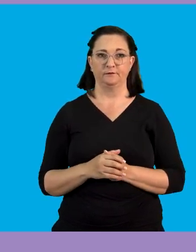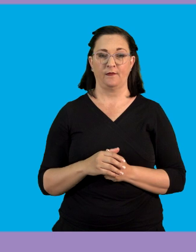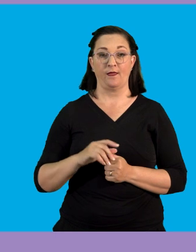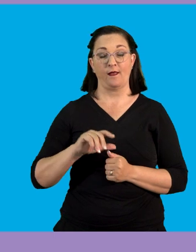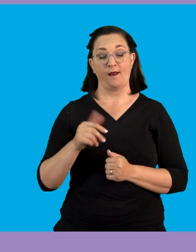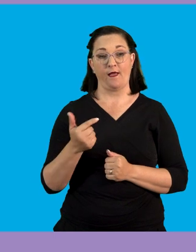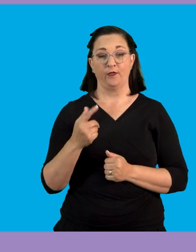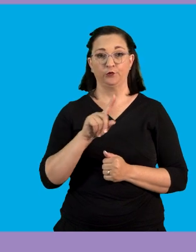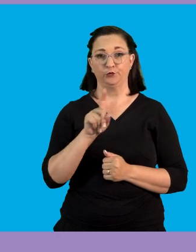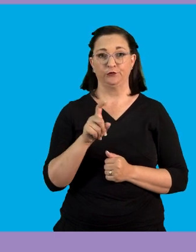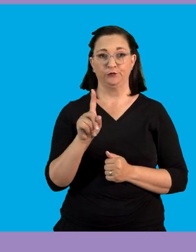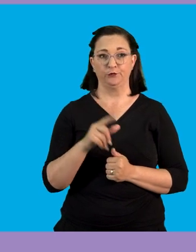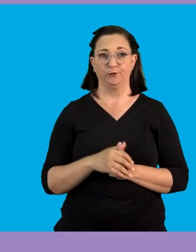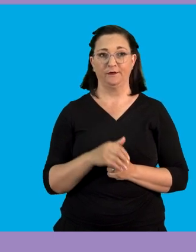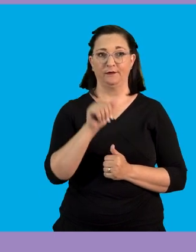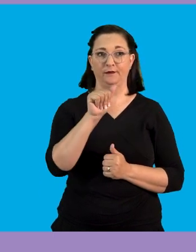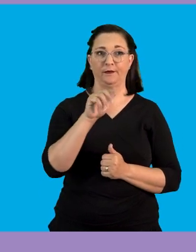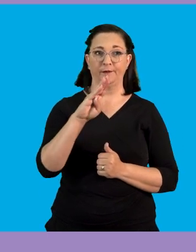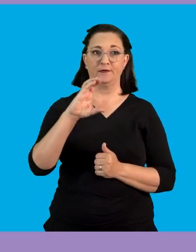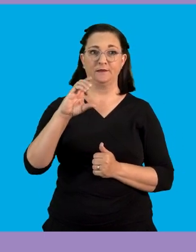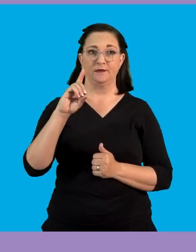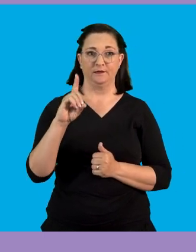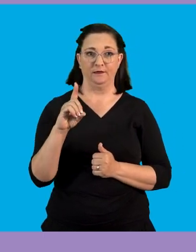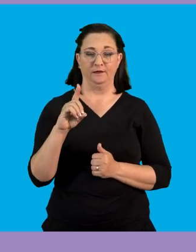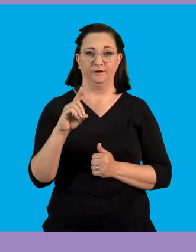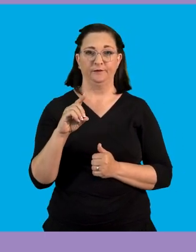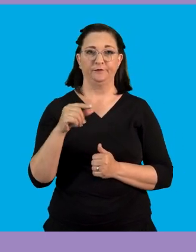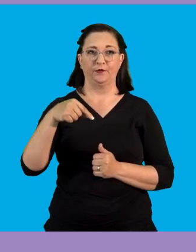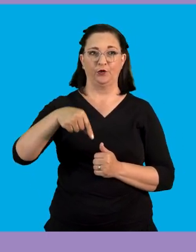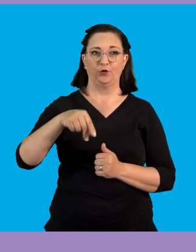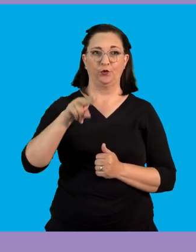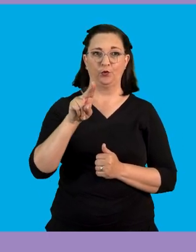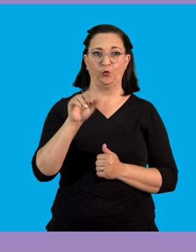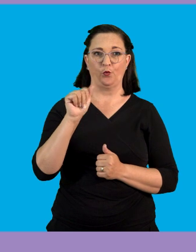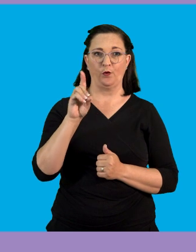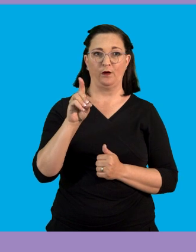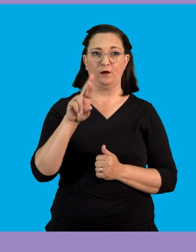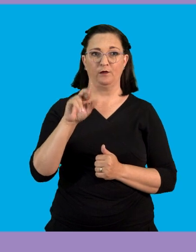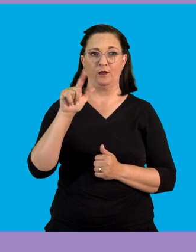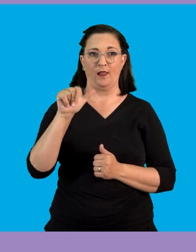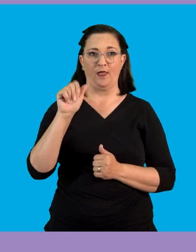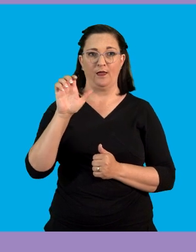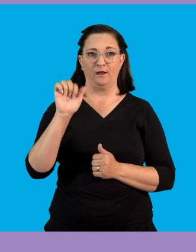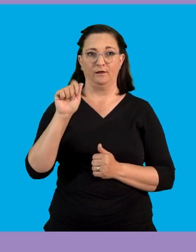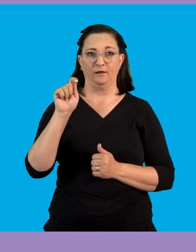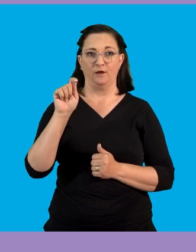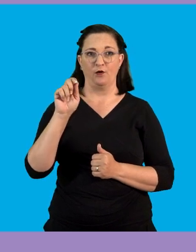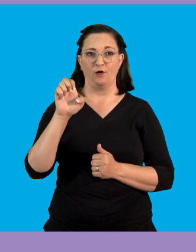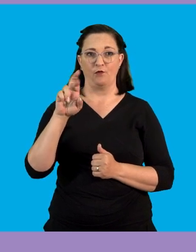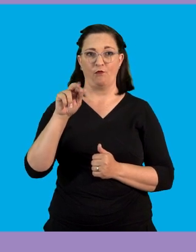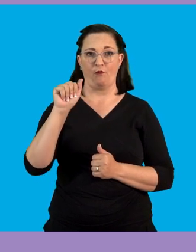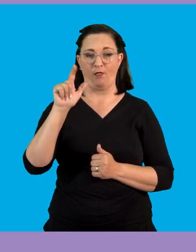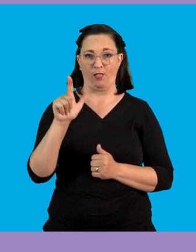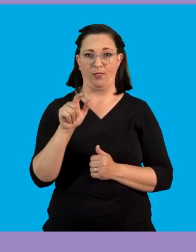Let's look at another question in this regard. ABCD is a quadrilateral. BD is a diagonal